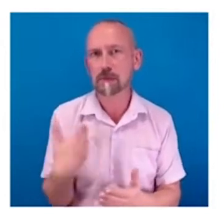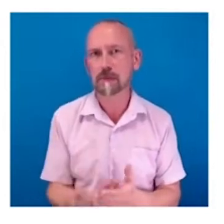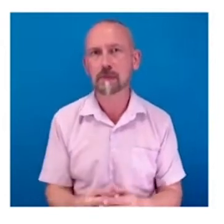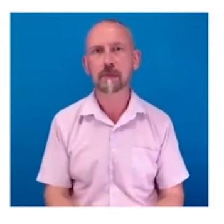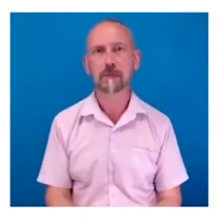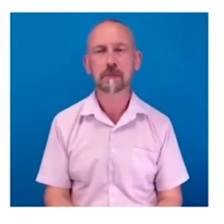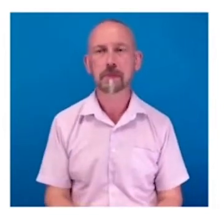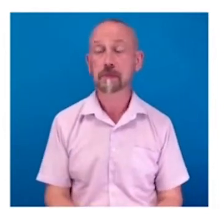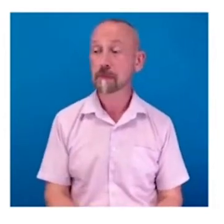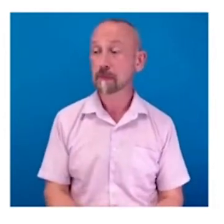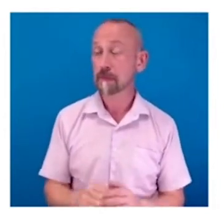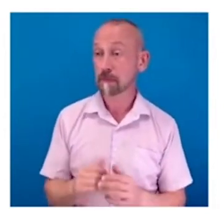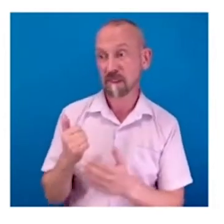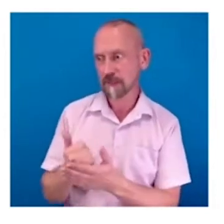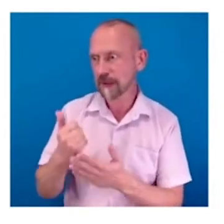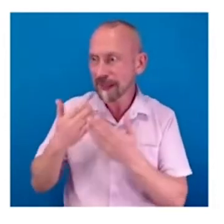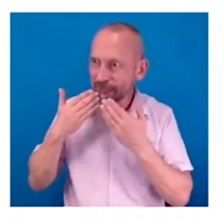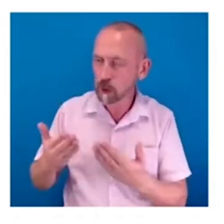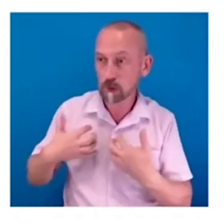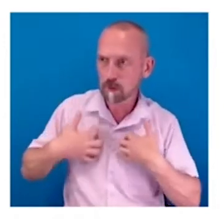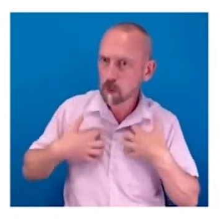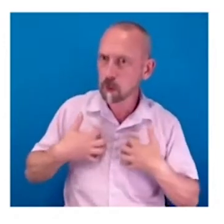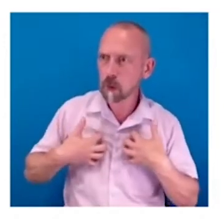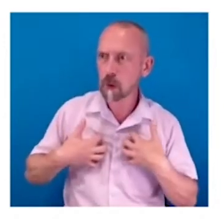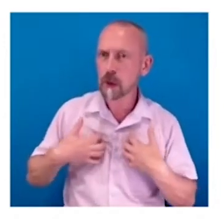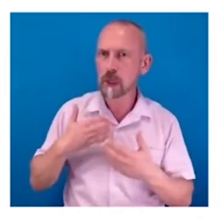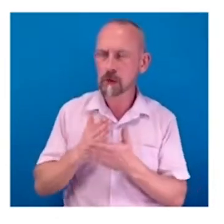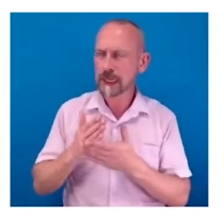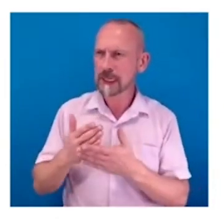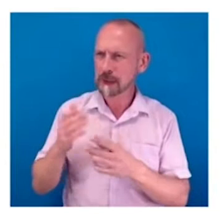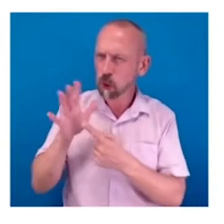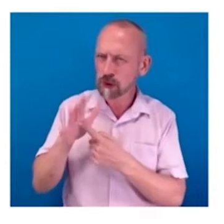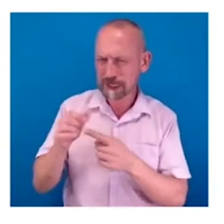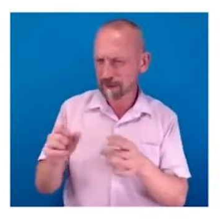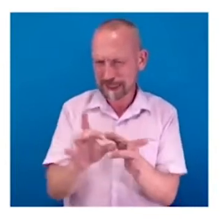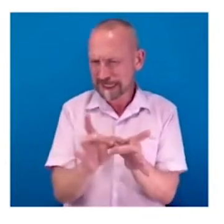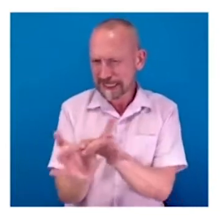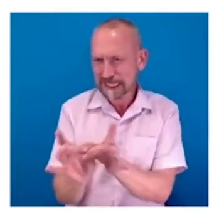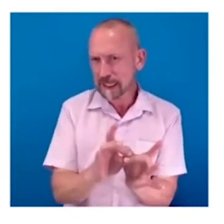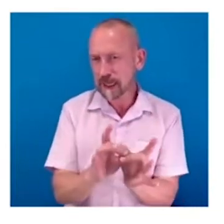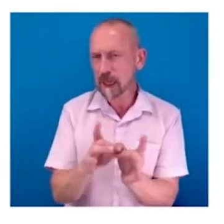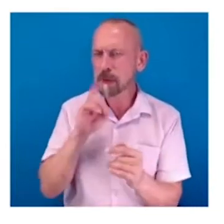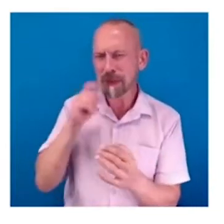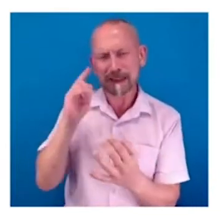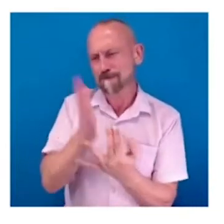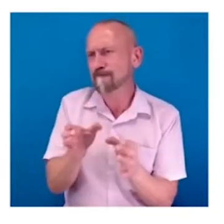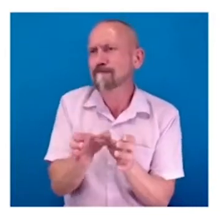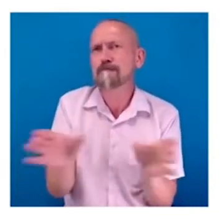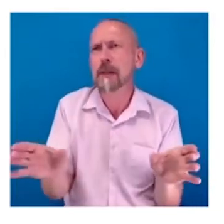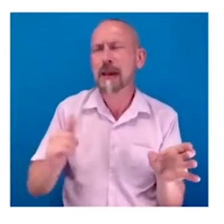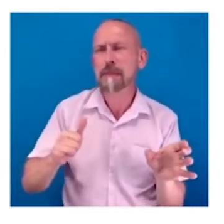That's fascinating. Actually, I think that's a really good point about that kind of link. And I think a lot of people separate the two out and see them as maybe very different audiences or very different